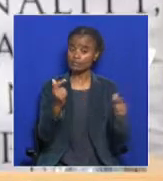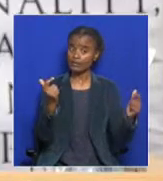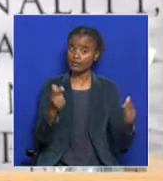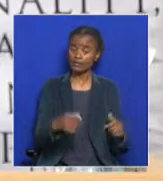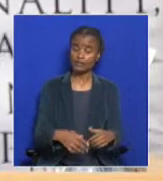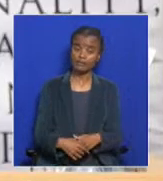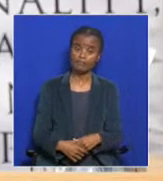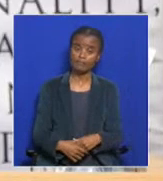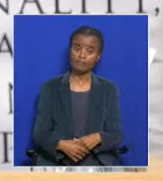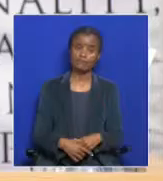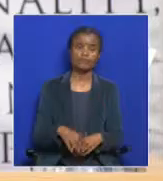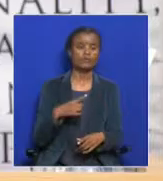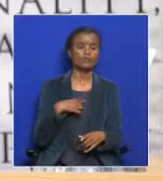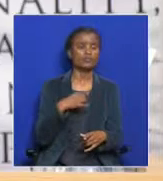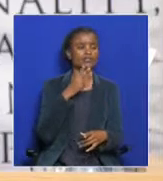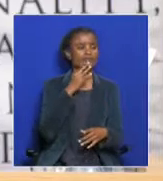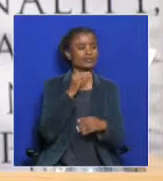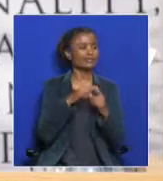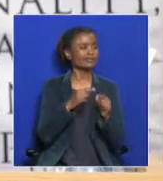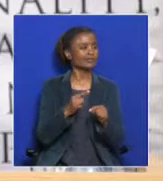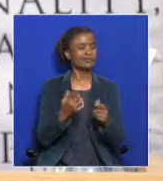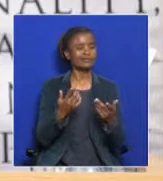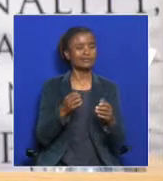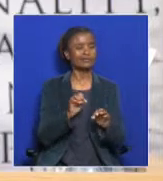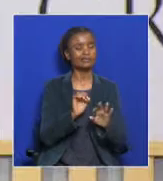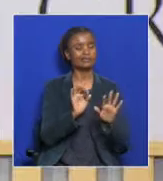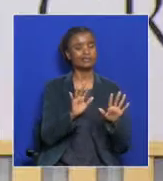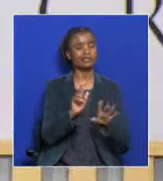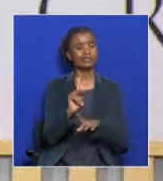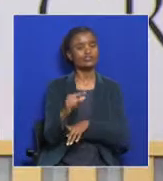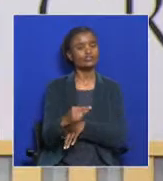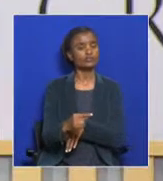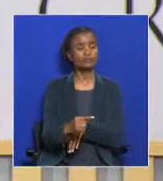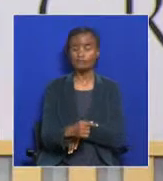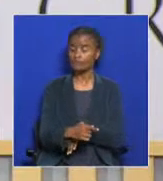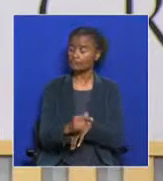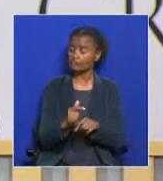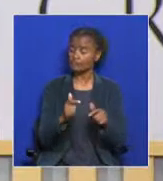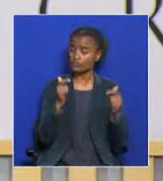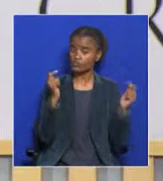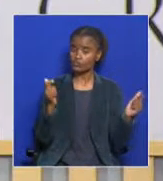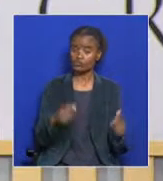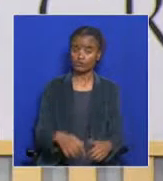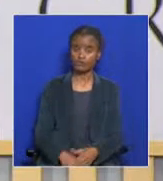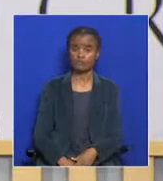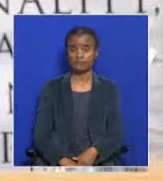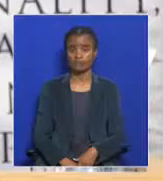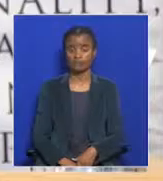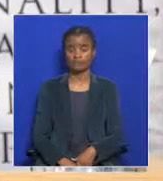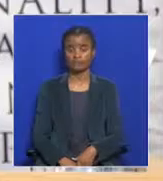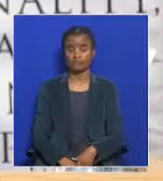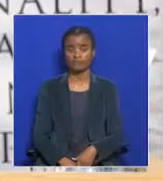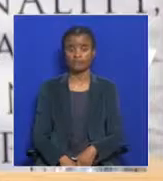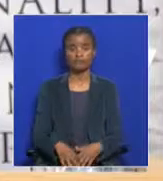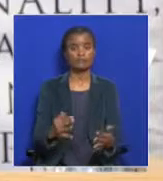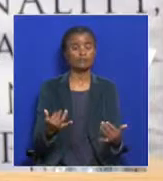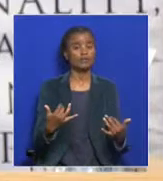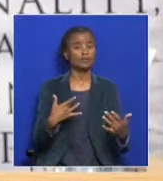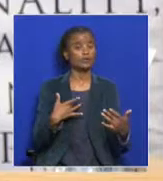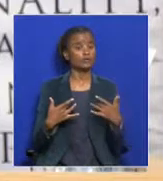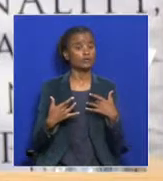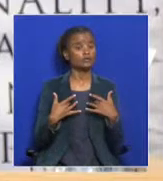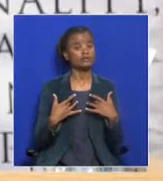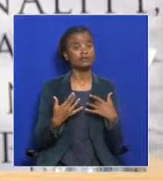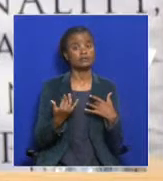about a 10 kg seizure. This is huge. Yes. And I'm concerned about